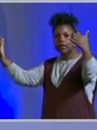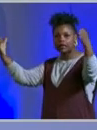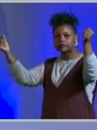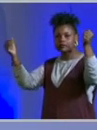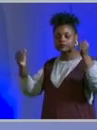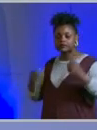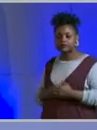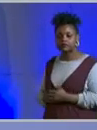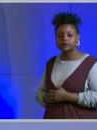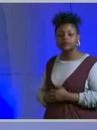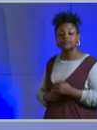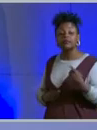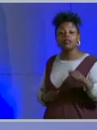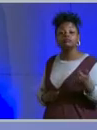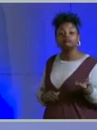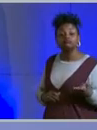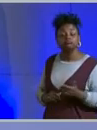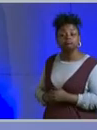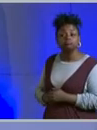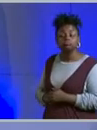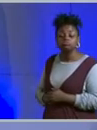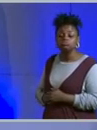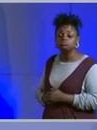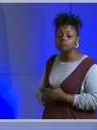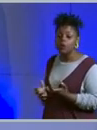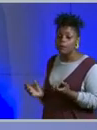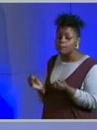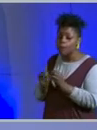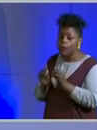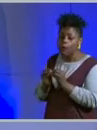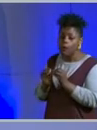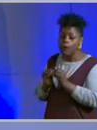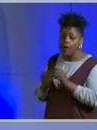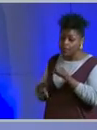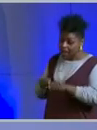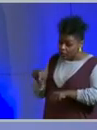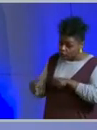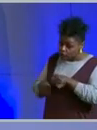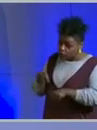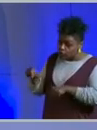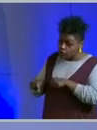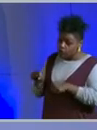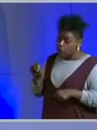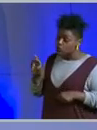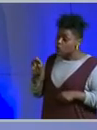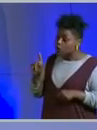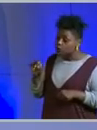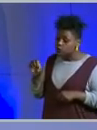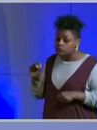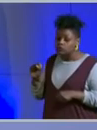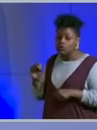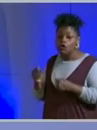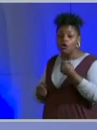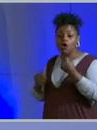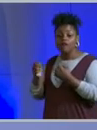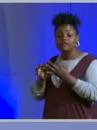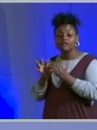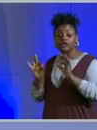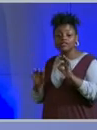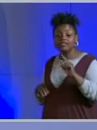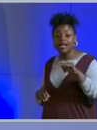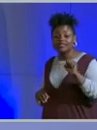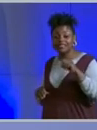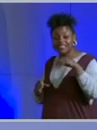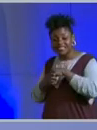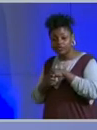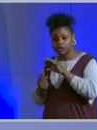Is there something else that you want to do? More bike routes, car-free days on different